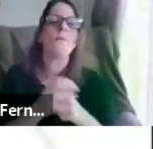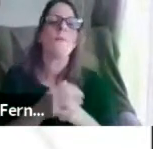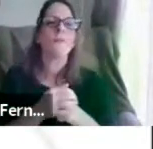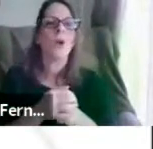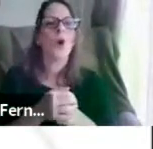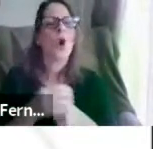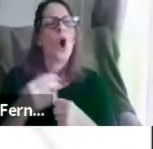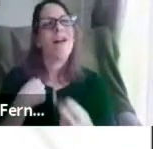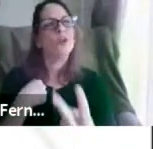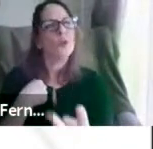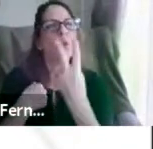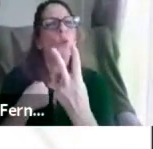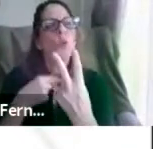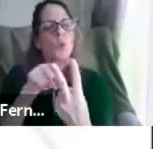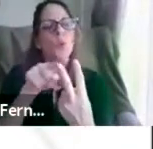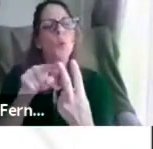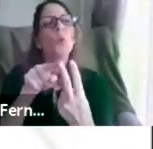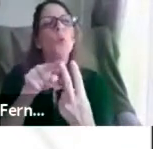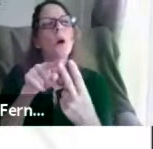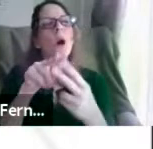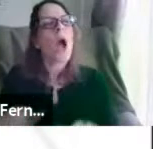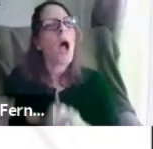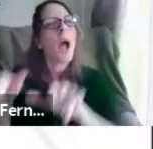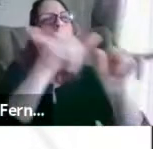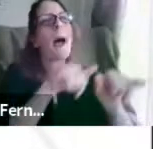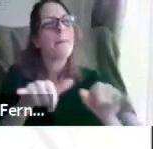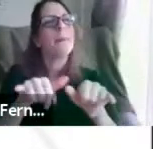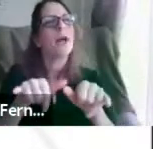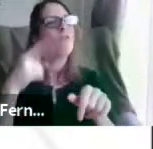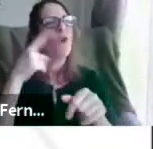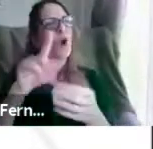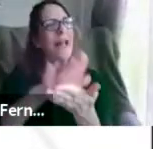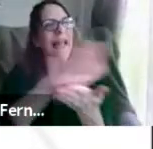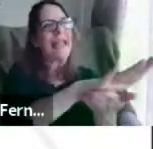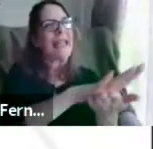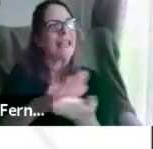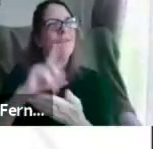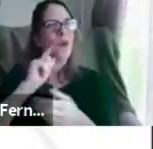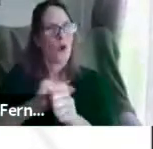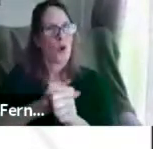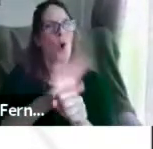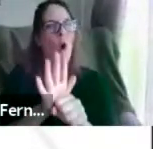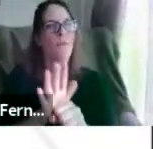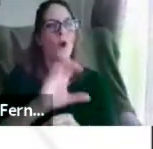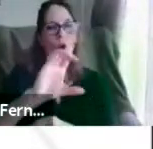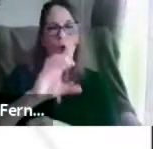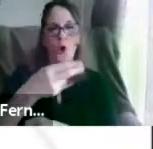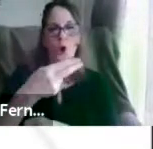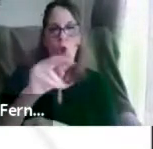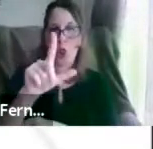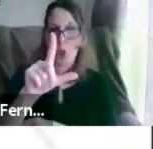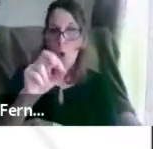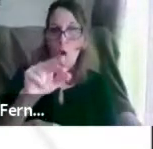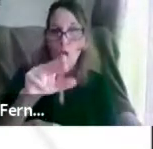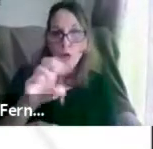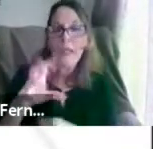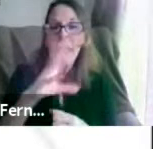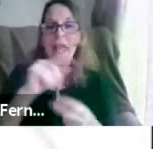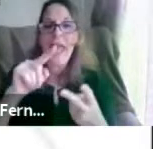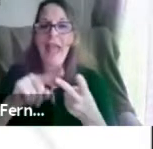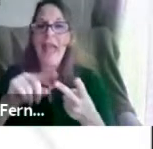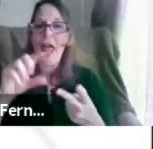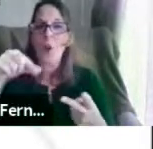most common sanitizers used for disinfection for COVID-19, chlorine bleach and quaternary